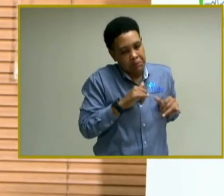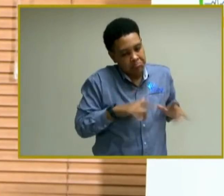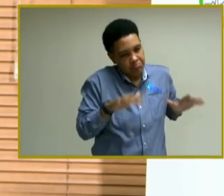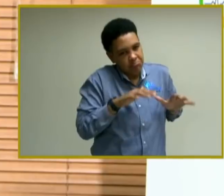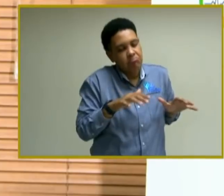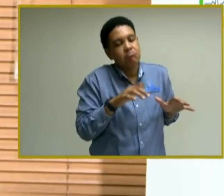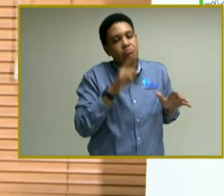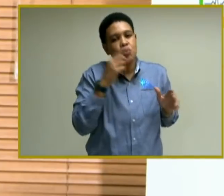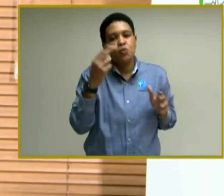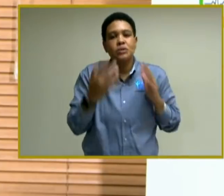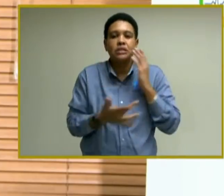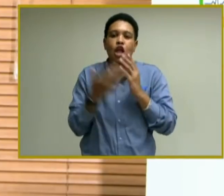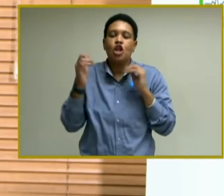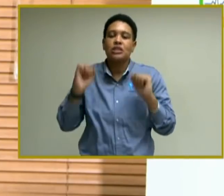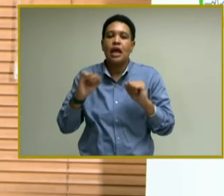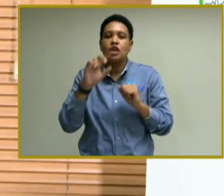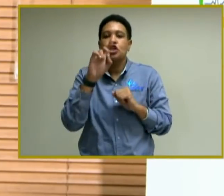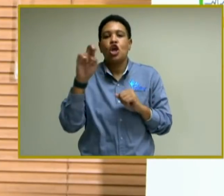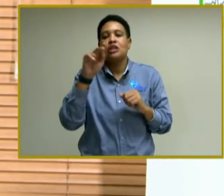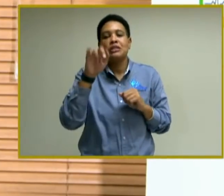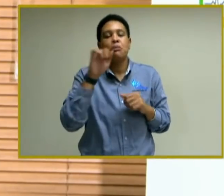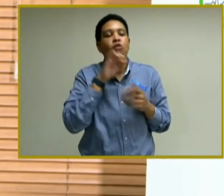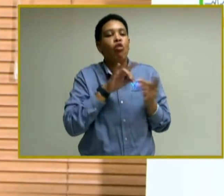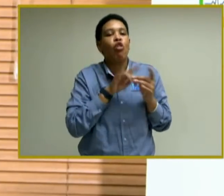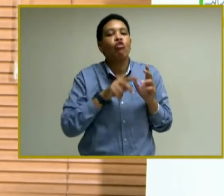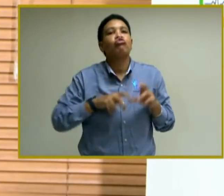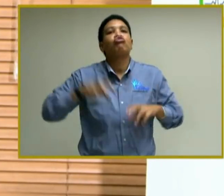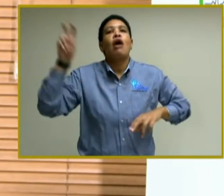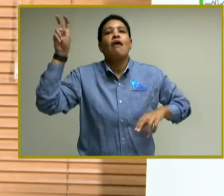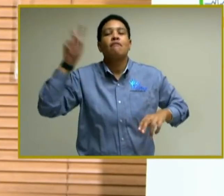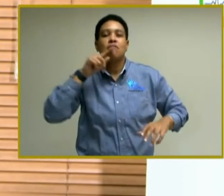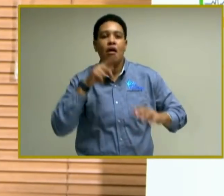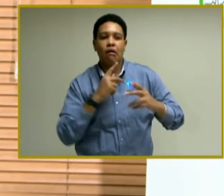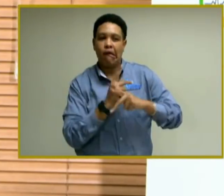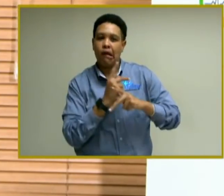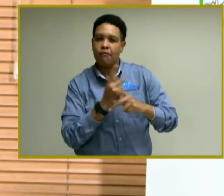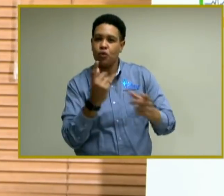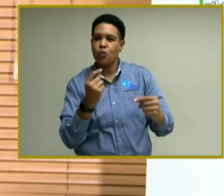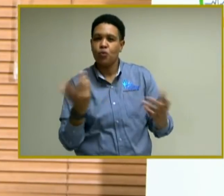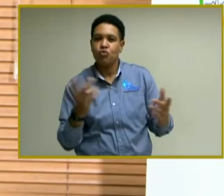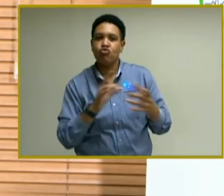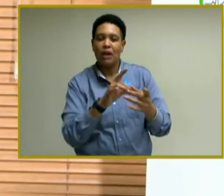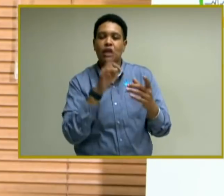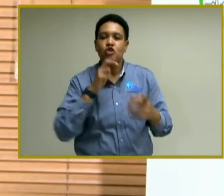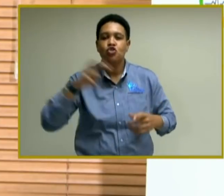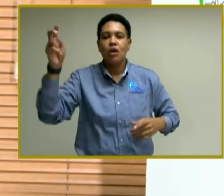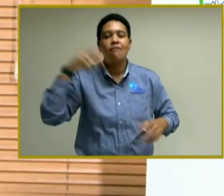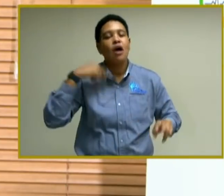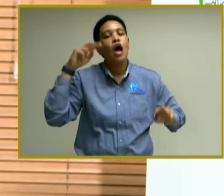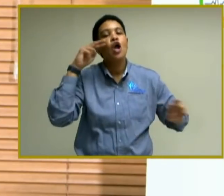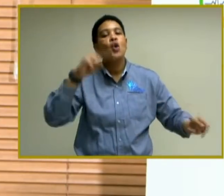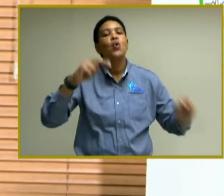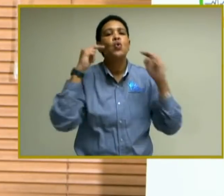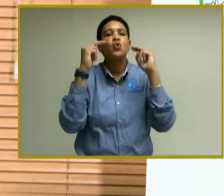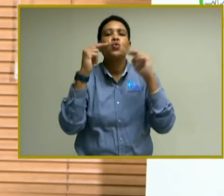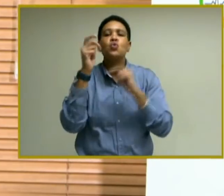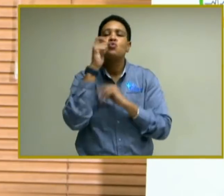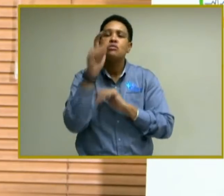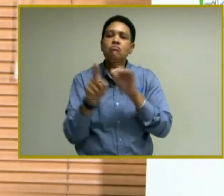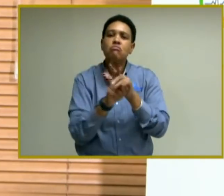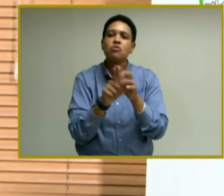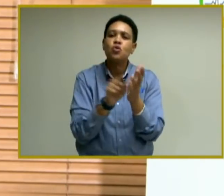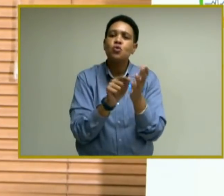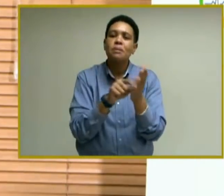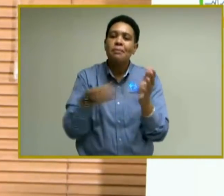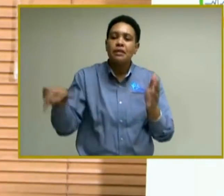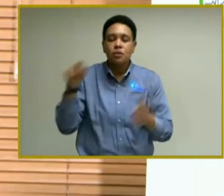about travel and the precautions around travel, and I want to turn our attention quickly to an item of news that made the papers